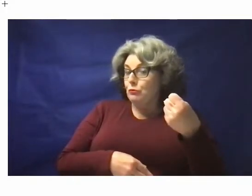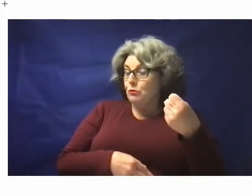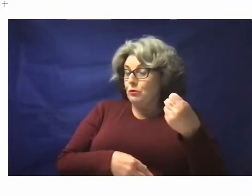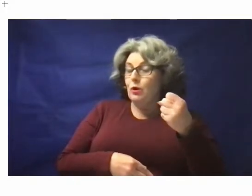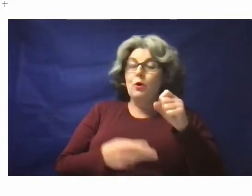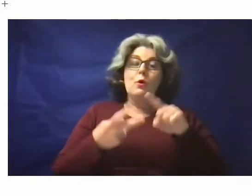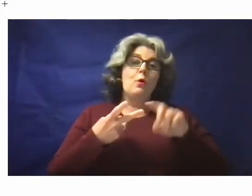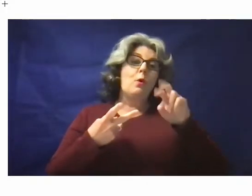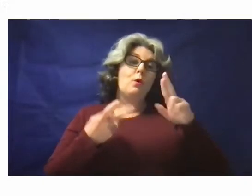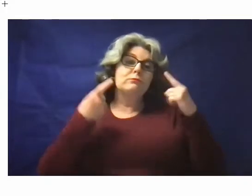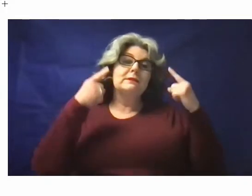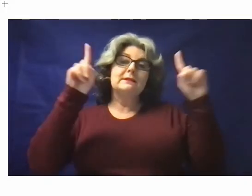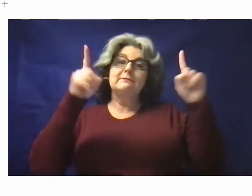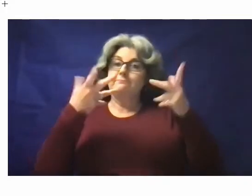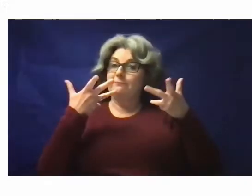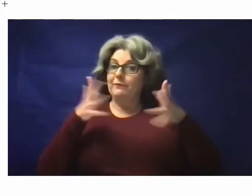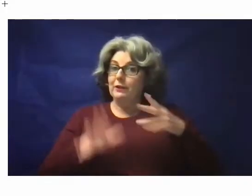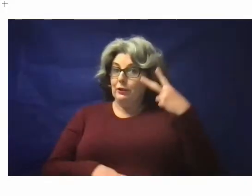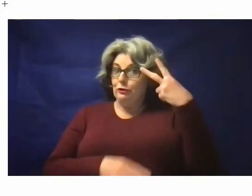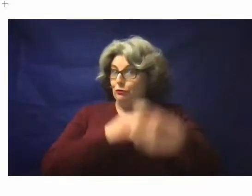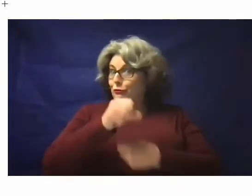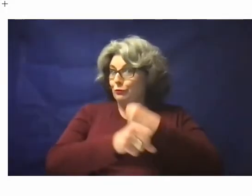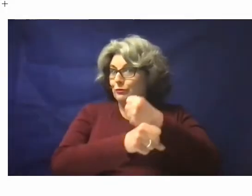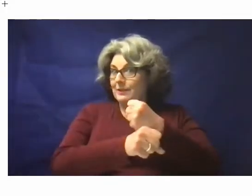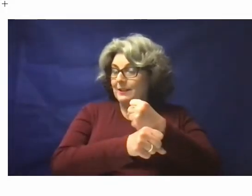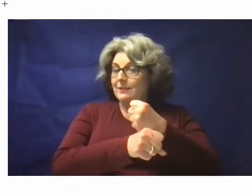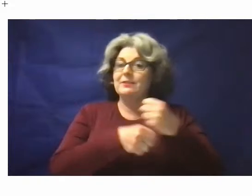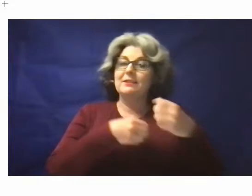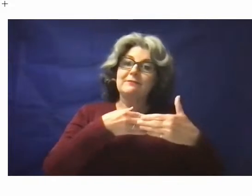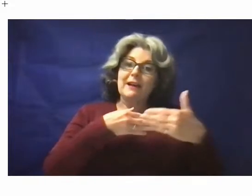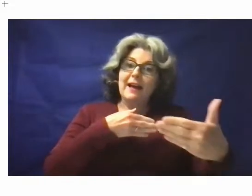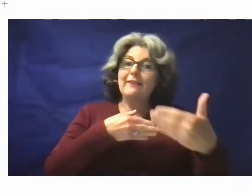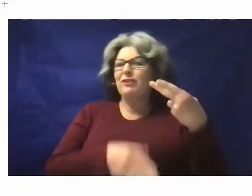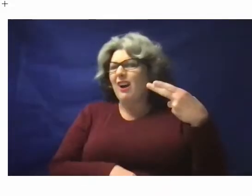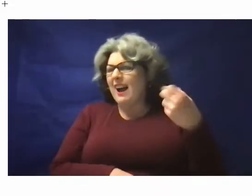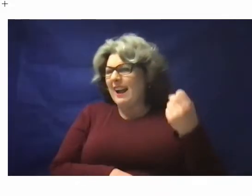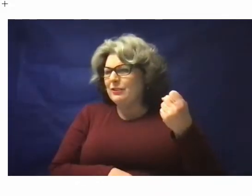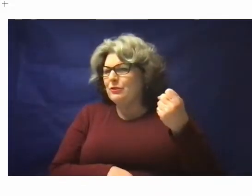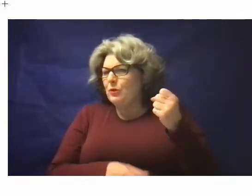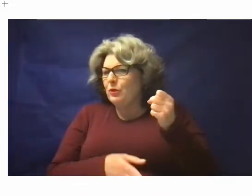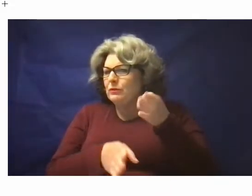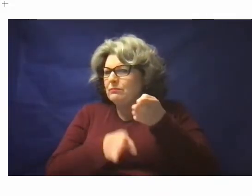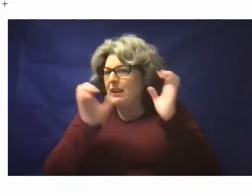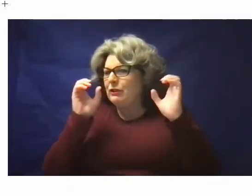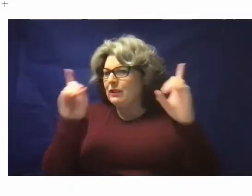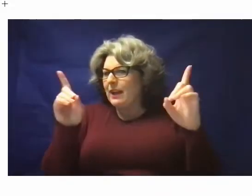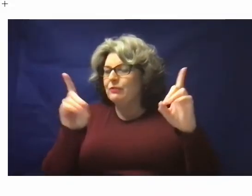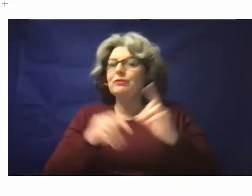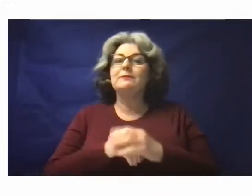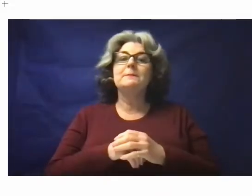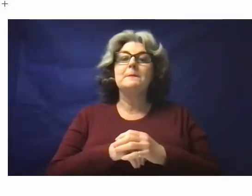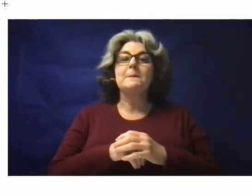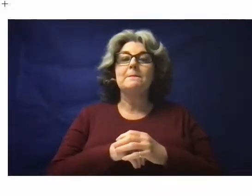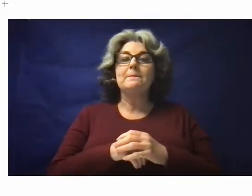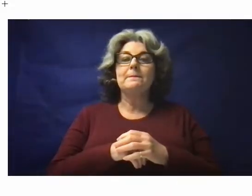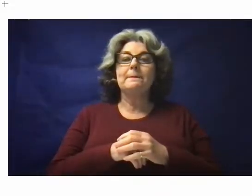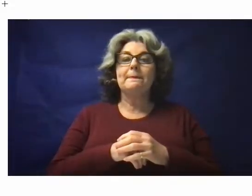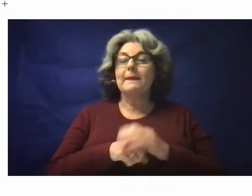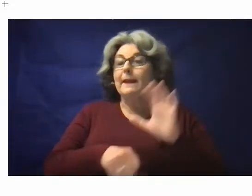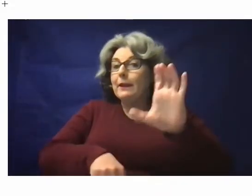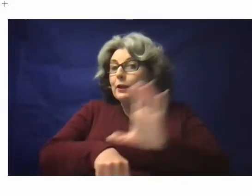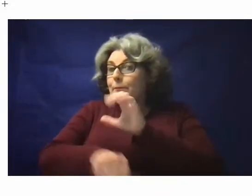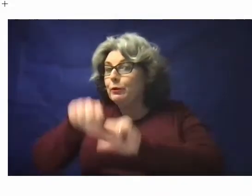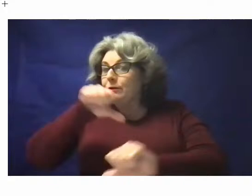have successfully completed 2 years of post-secondary education in computer